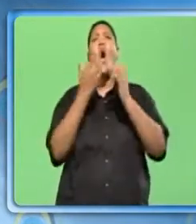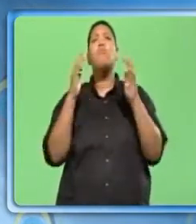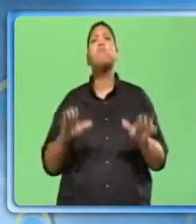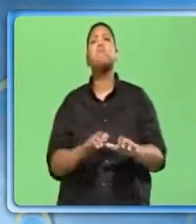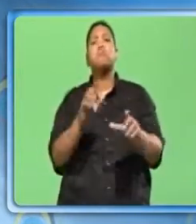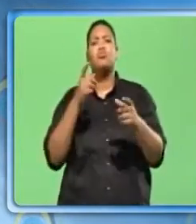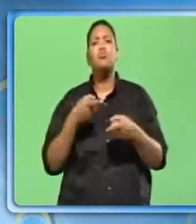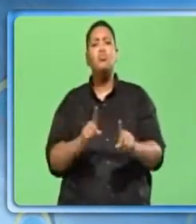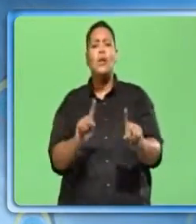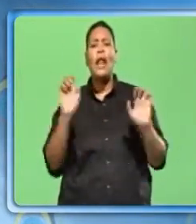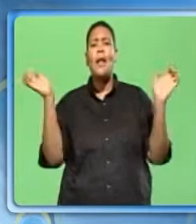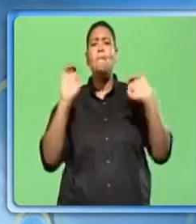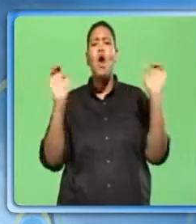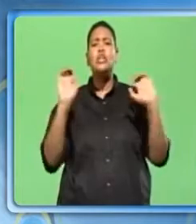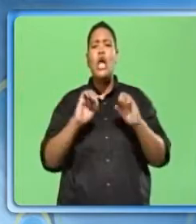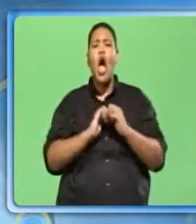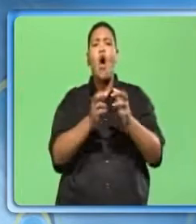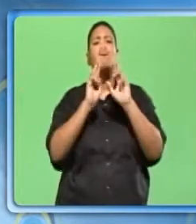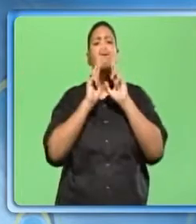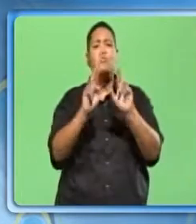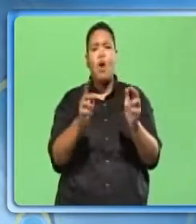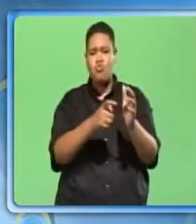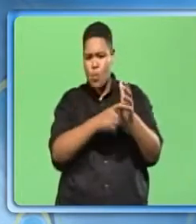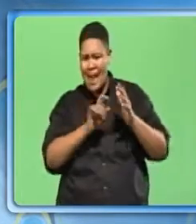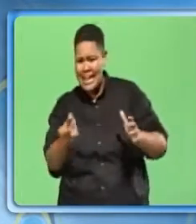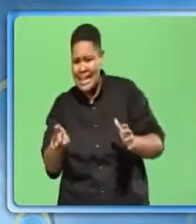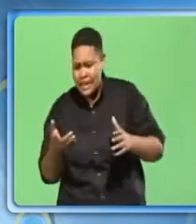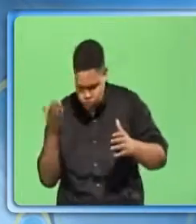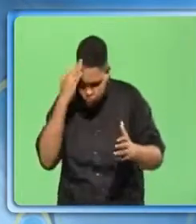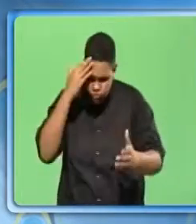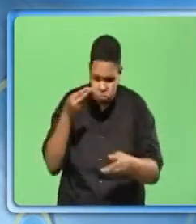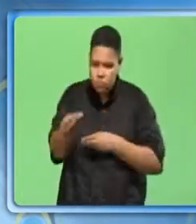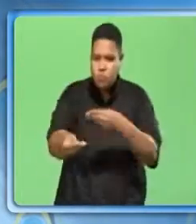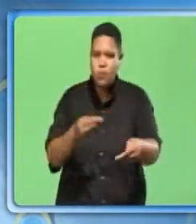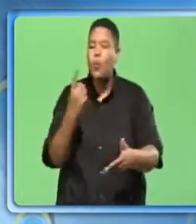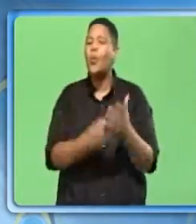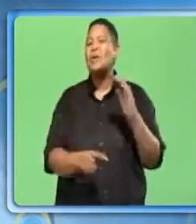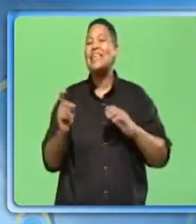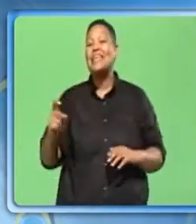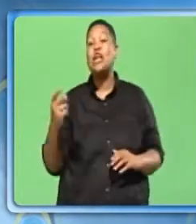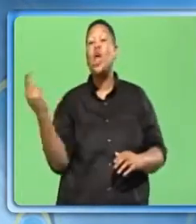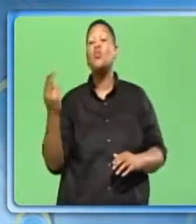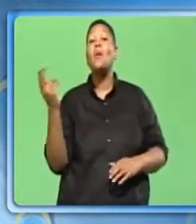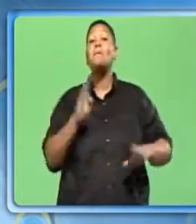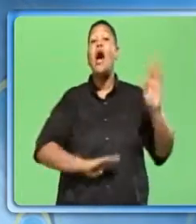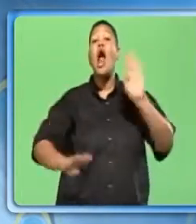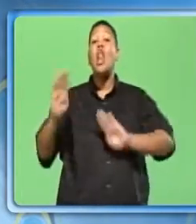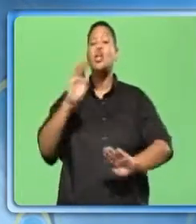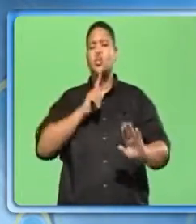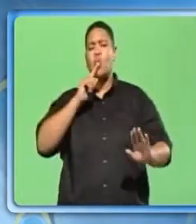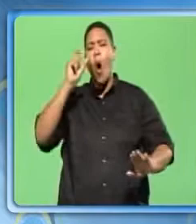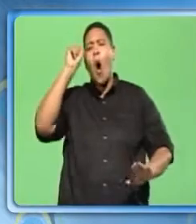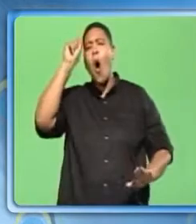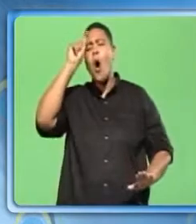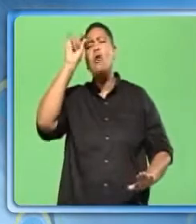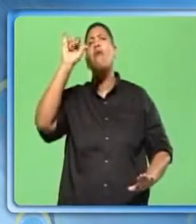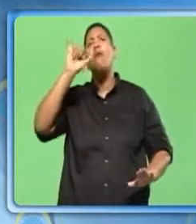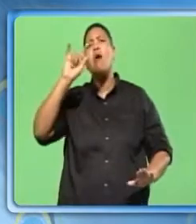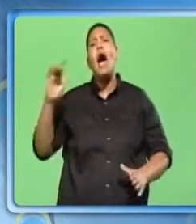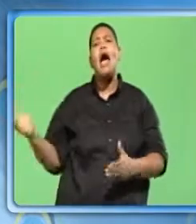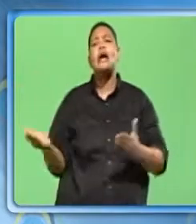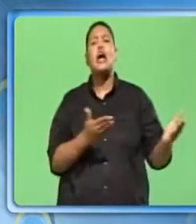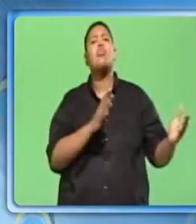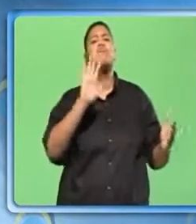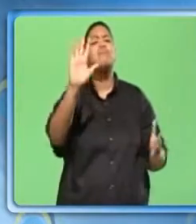emergency and how to respond to the requirement of patients. They use biology to understand and carry